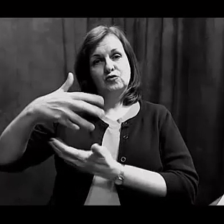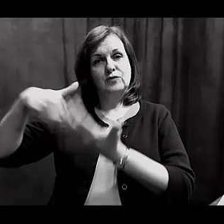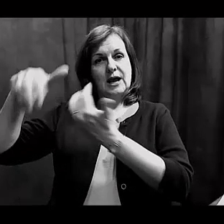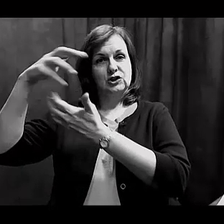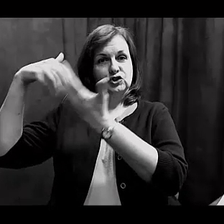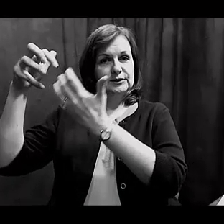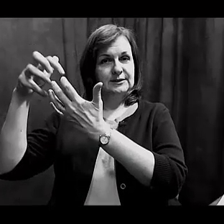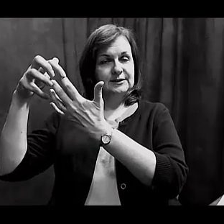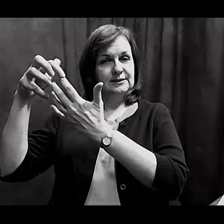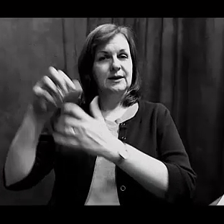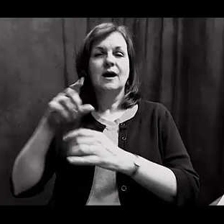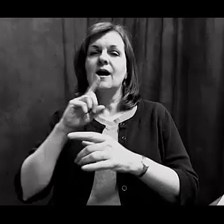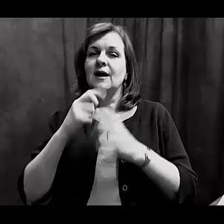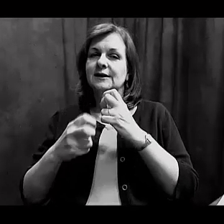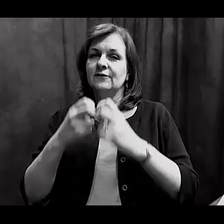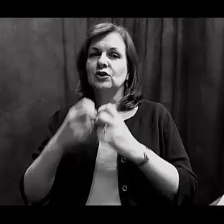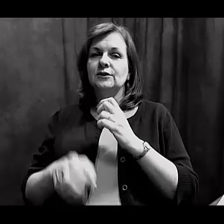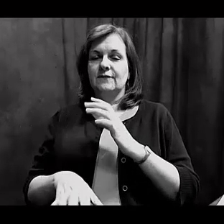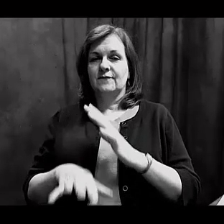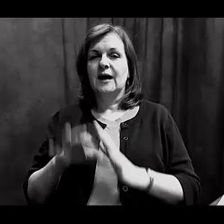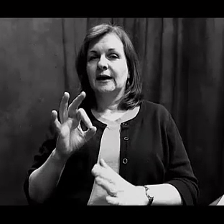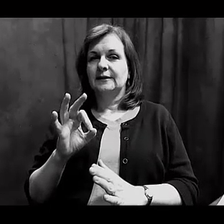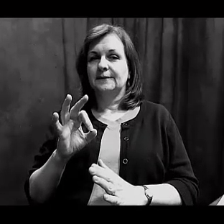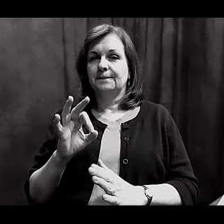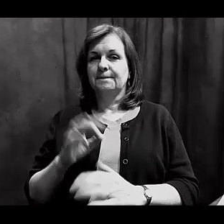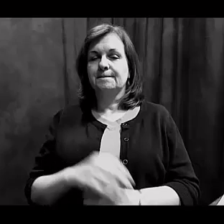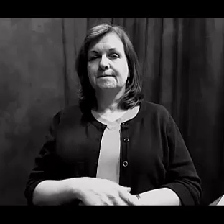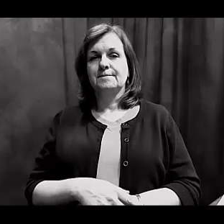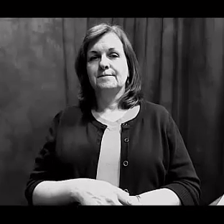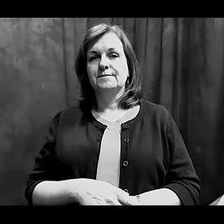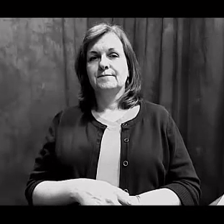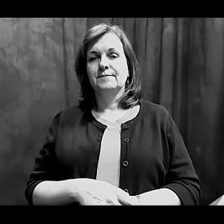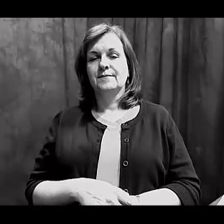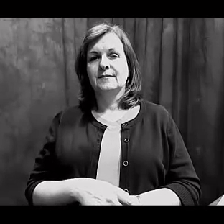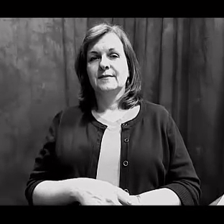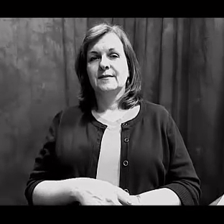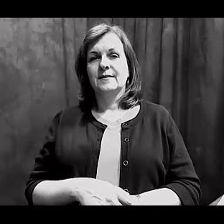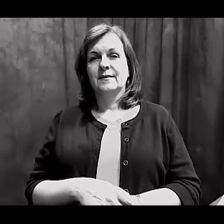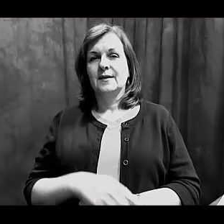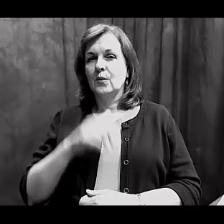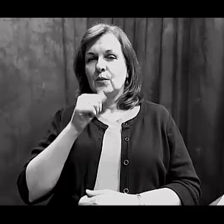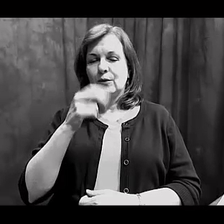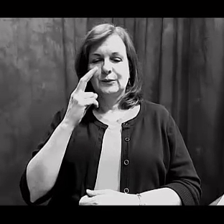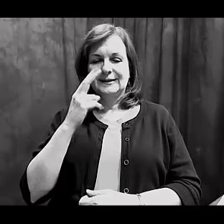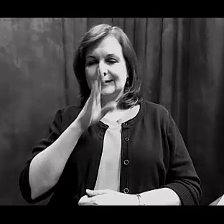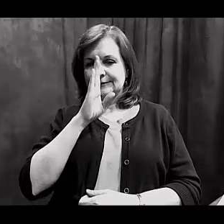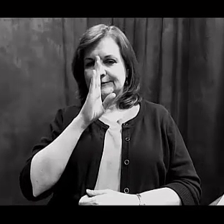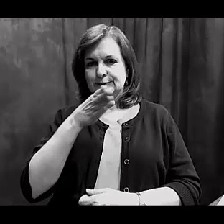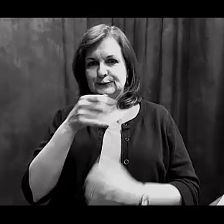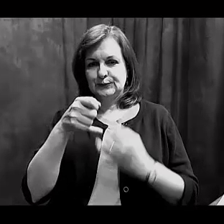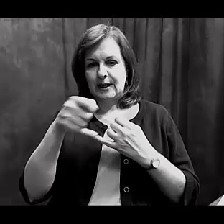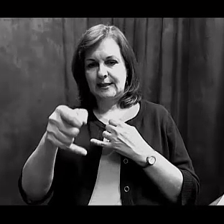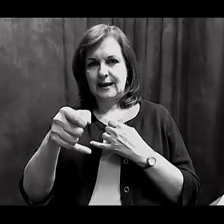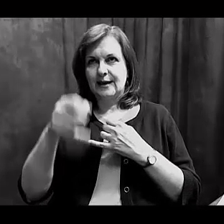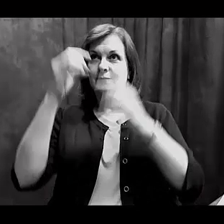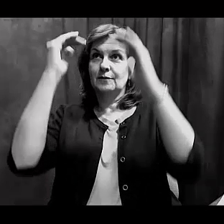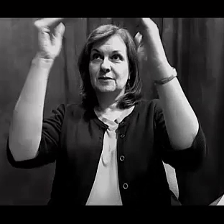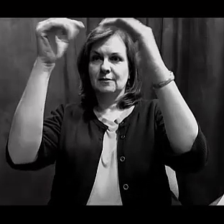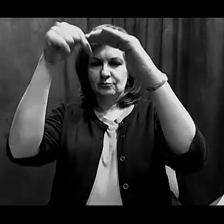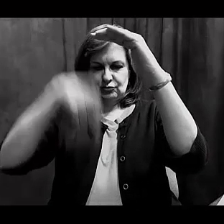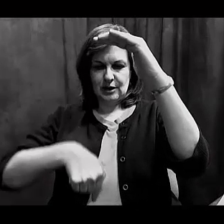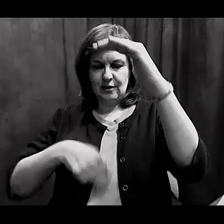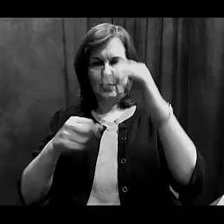of interactions at this high level are actually very difficult to find, and most of the time we don't look at a straight